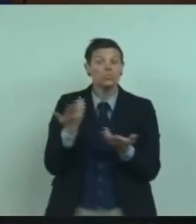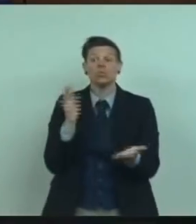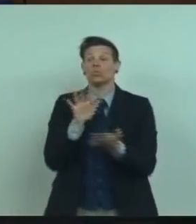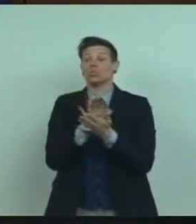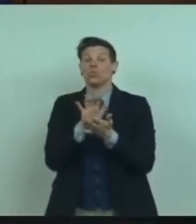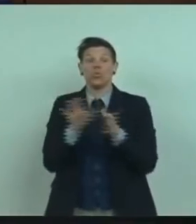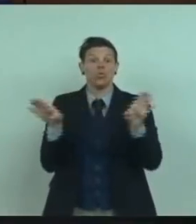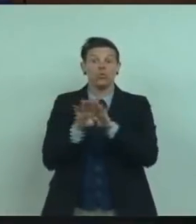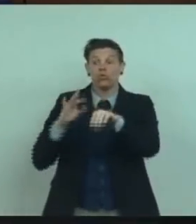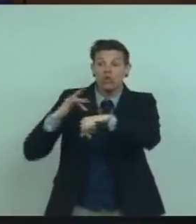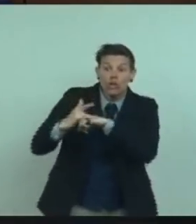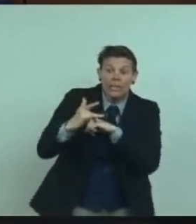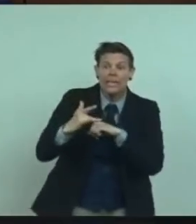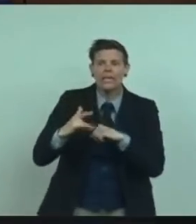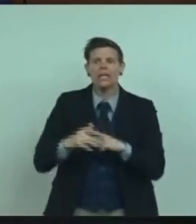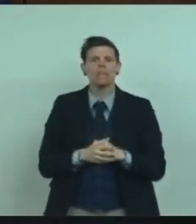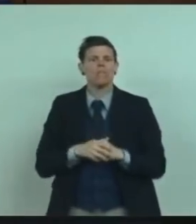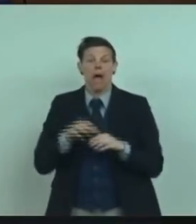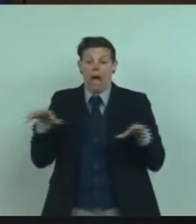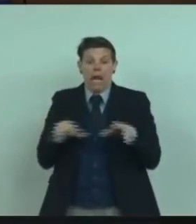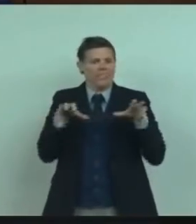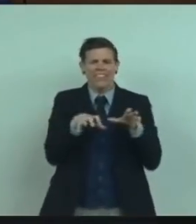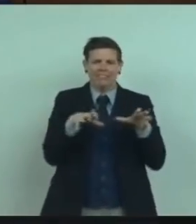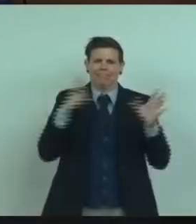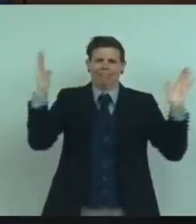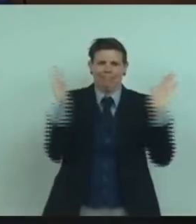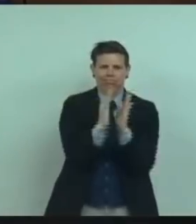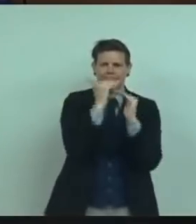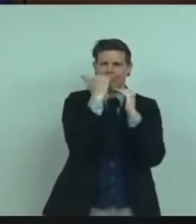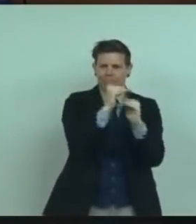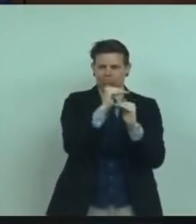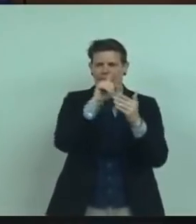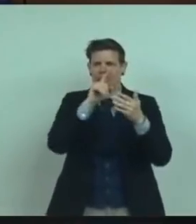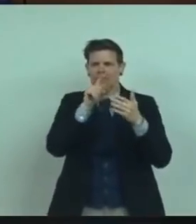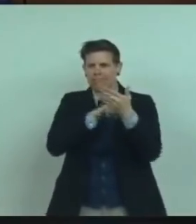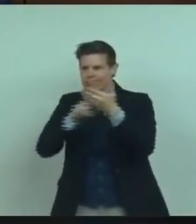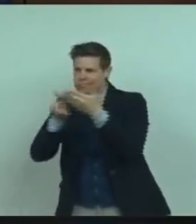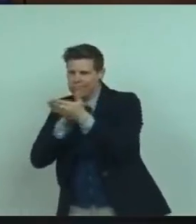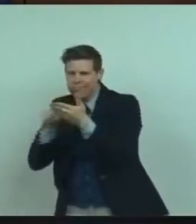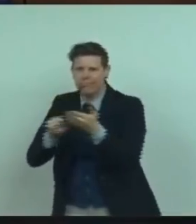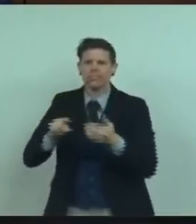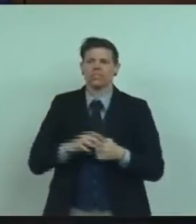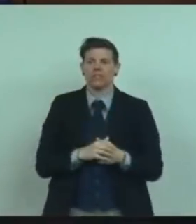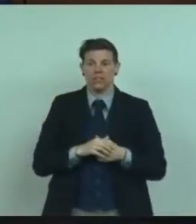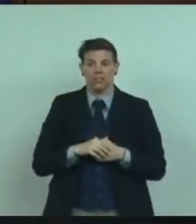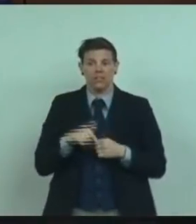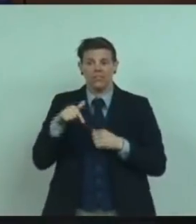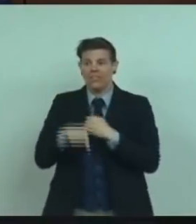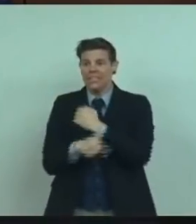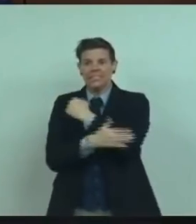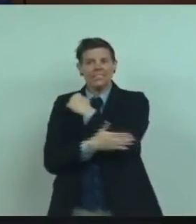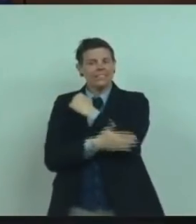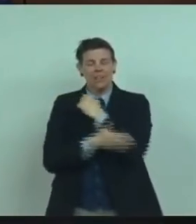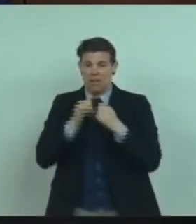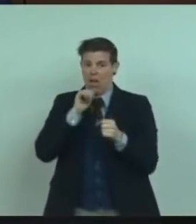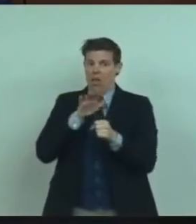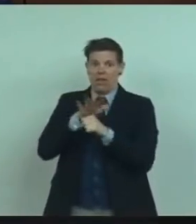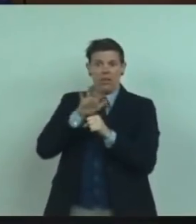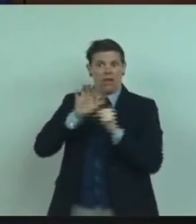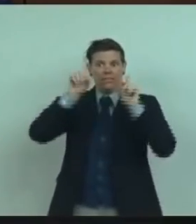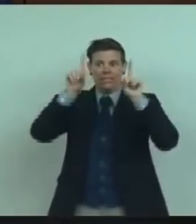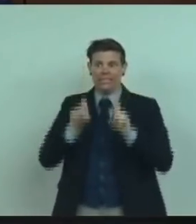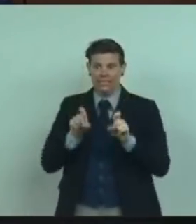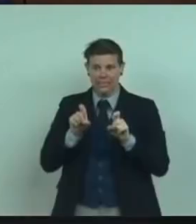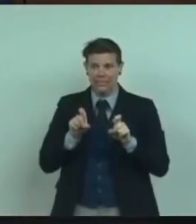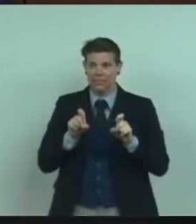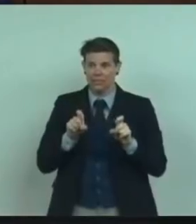activities. But this is a country that has not done enough testing, and while we're in the top states for testing, and